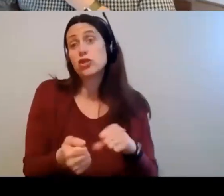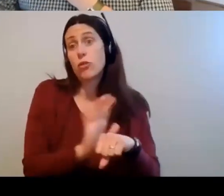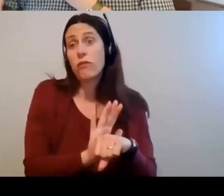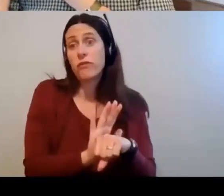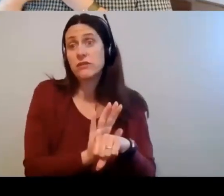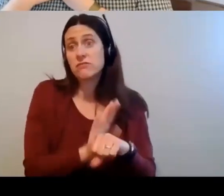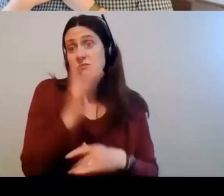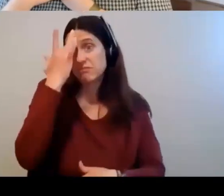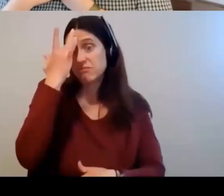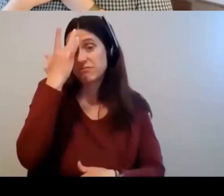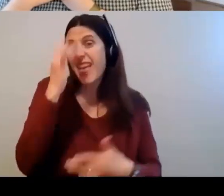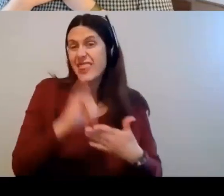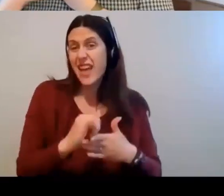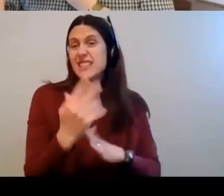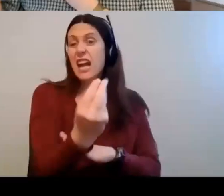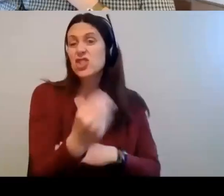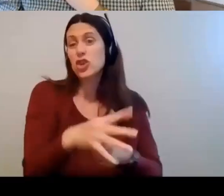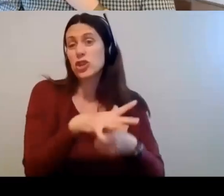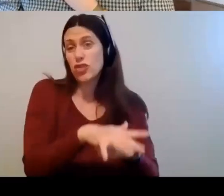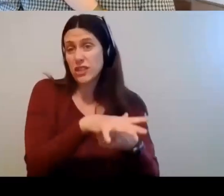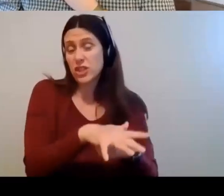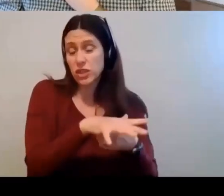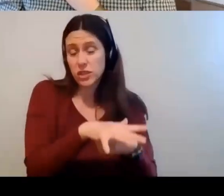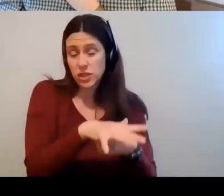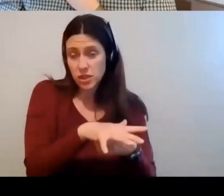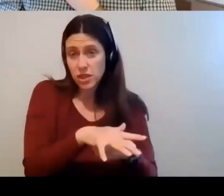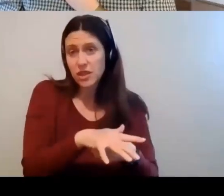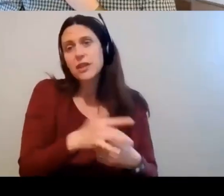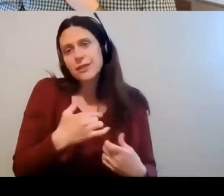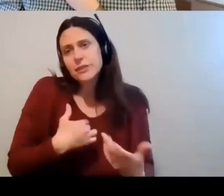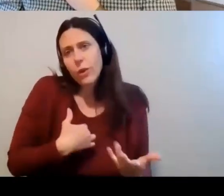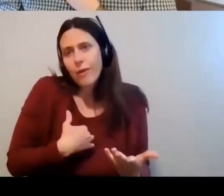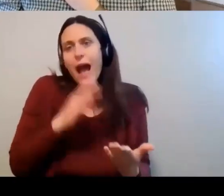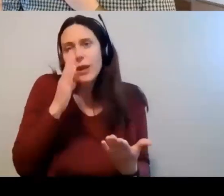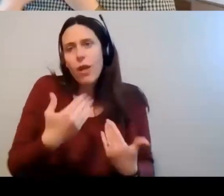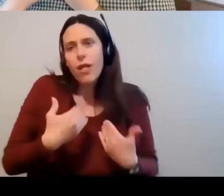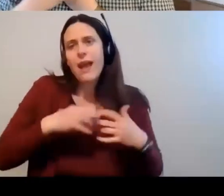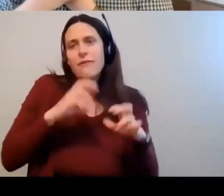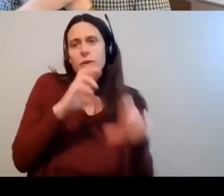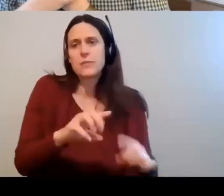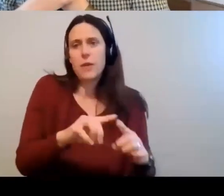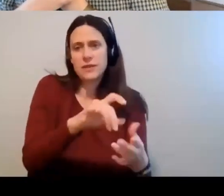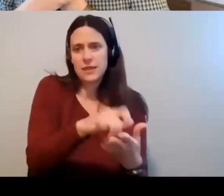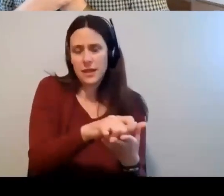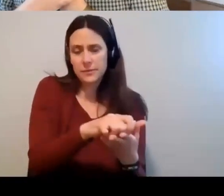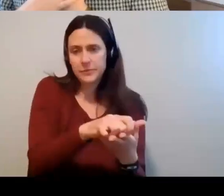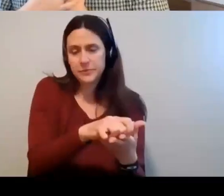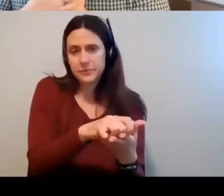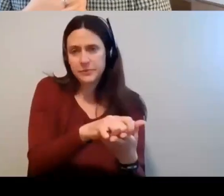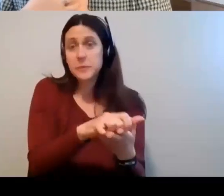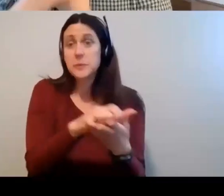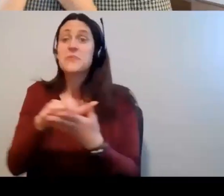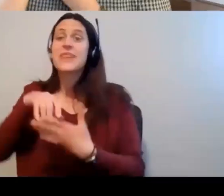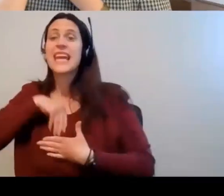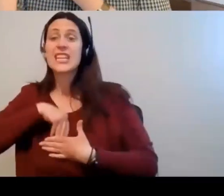an external stressor. Right? So I'm gonna have some kind of response to that. An